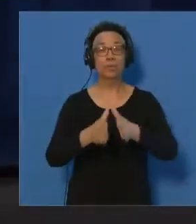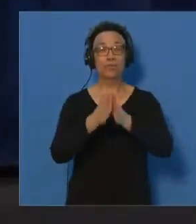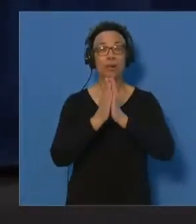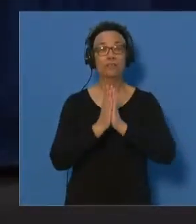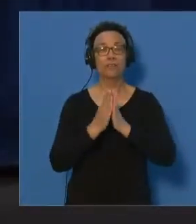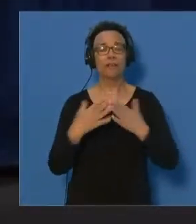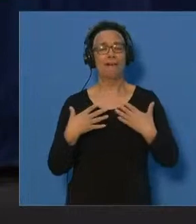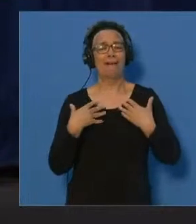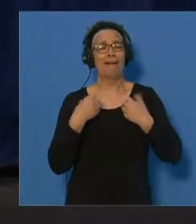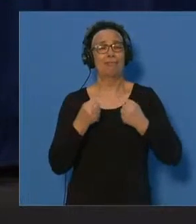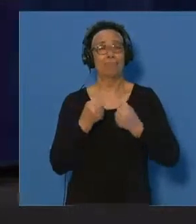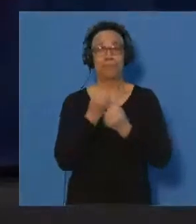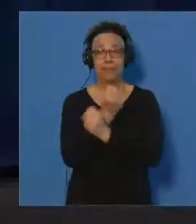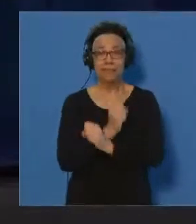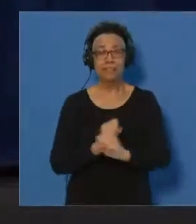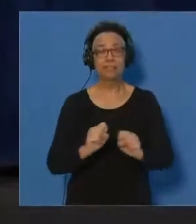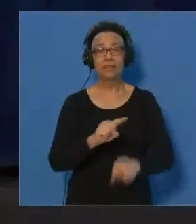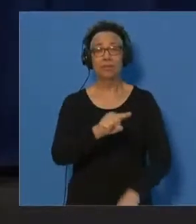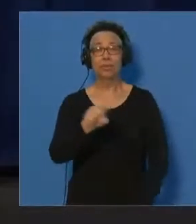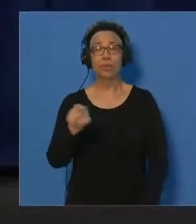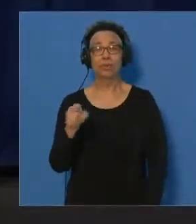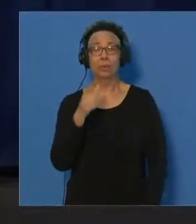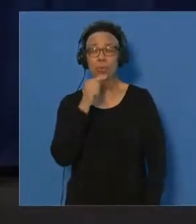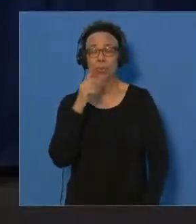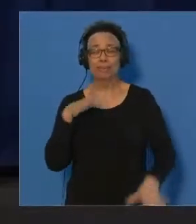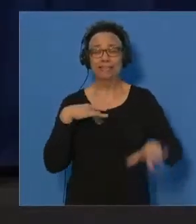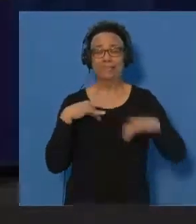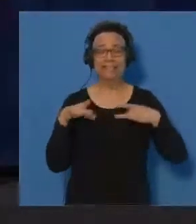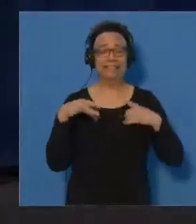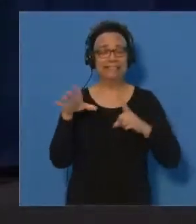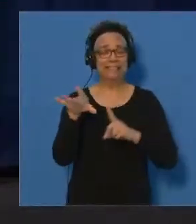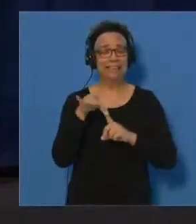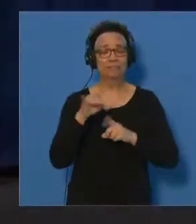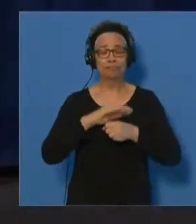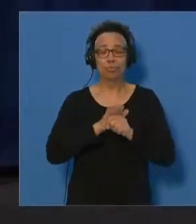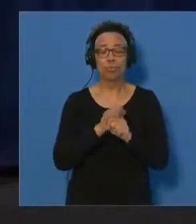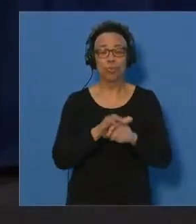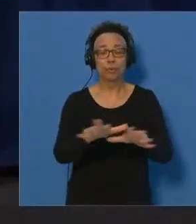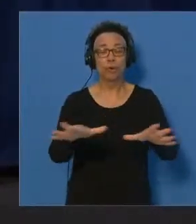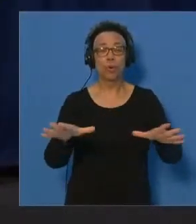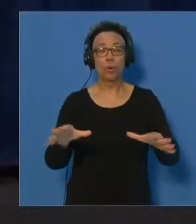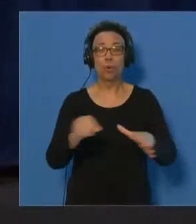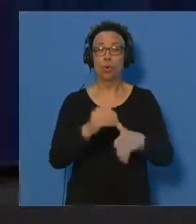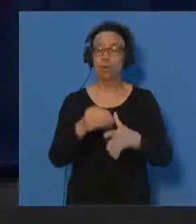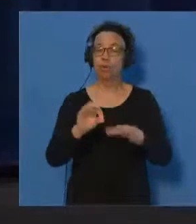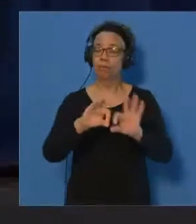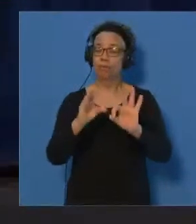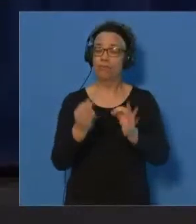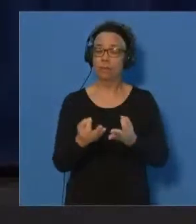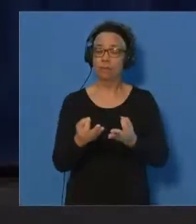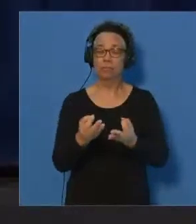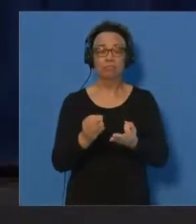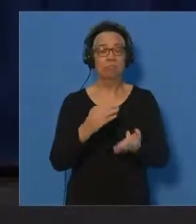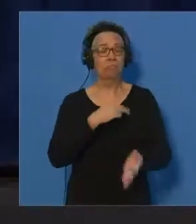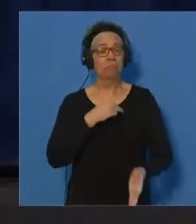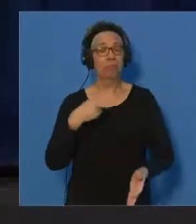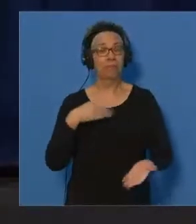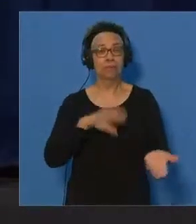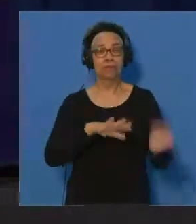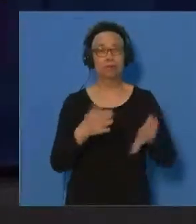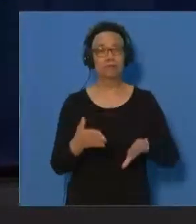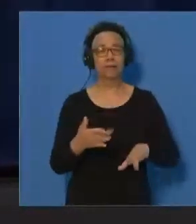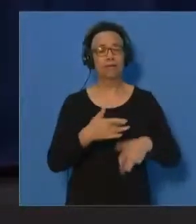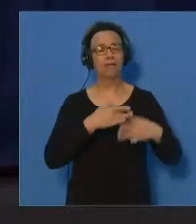of those that have contracted COVID-19 or who have lost loved ones to this virus. Our hearts are with